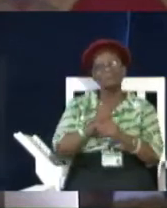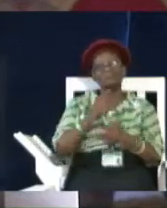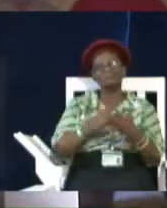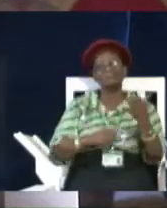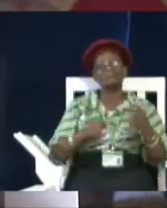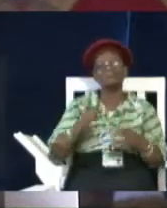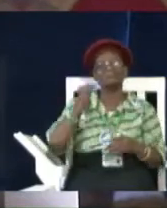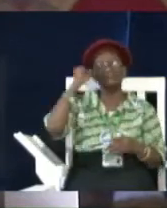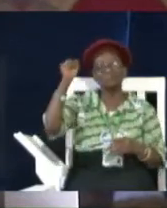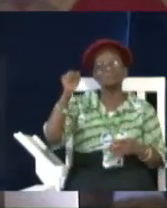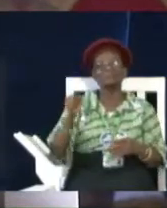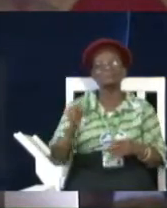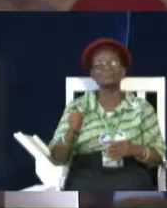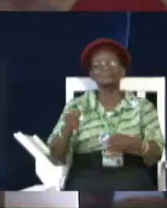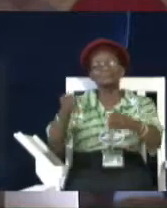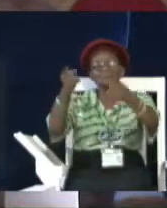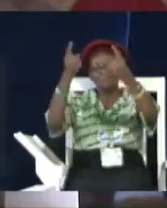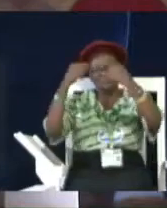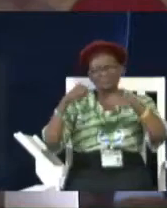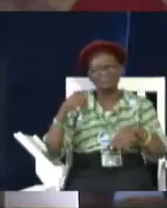She got what she came for.